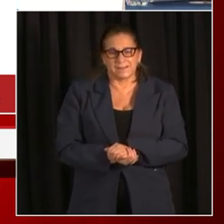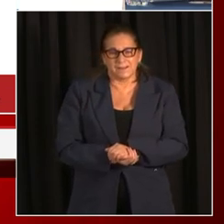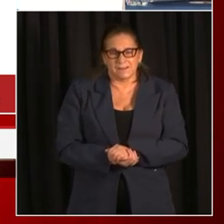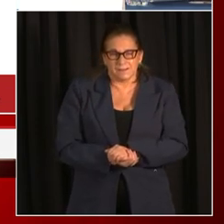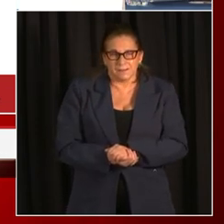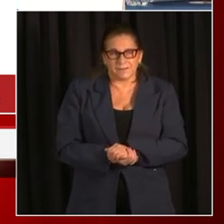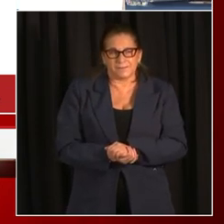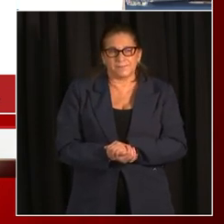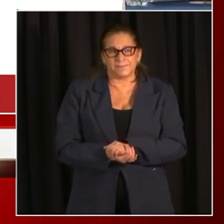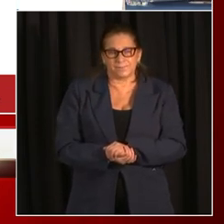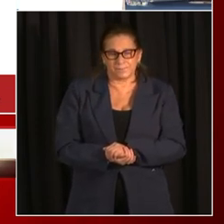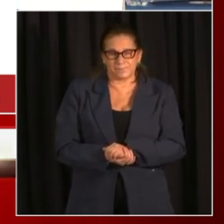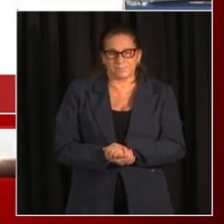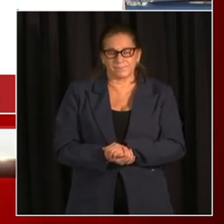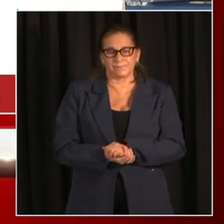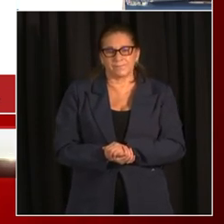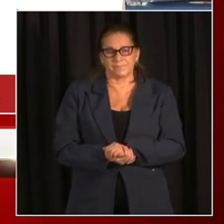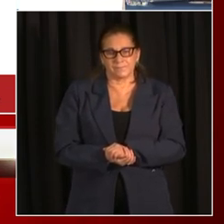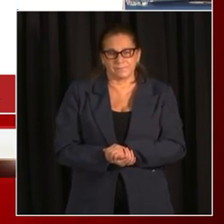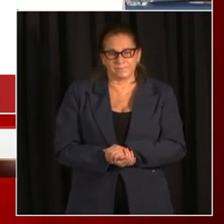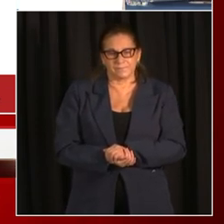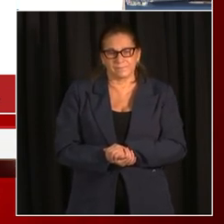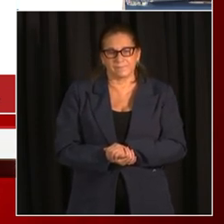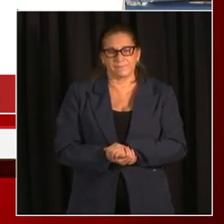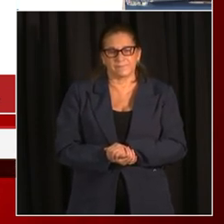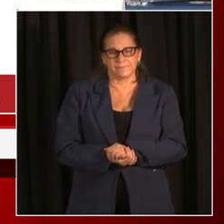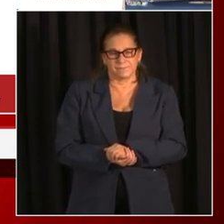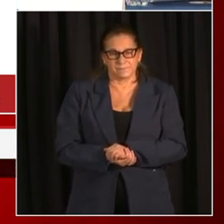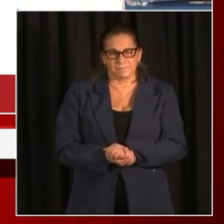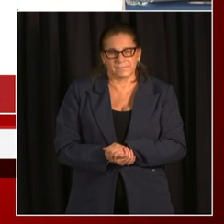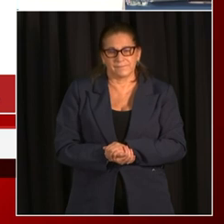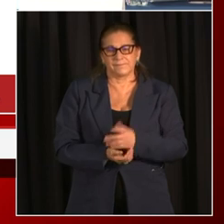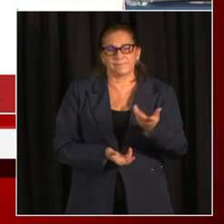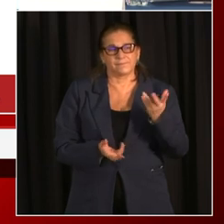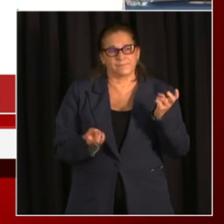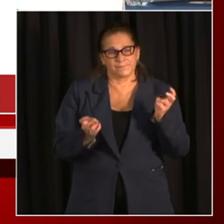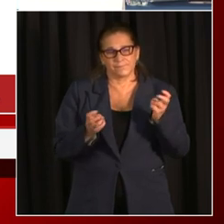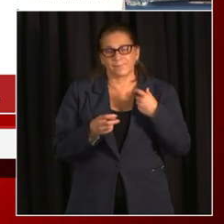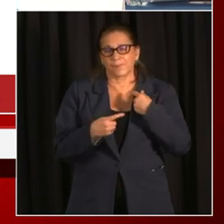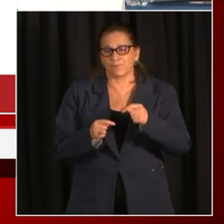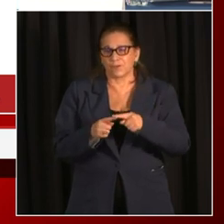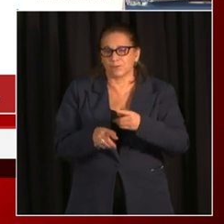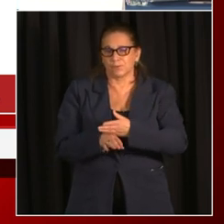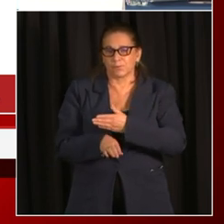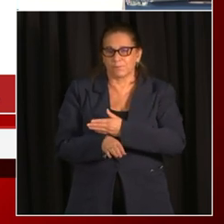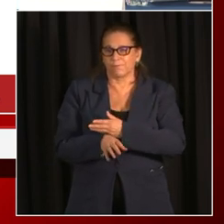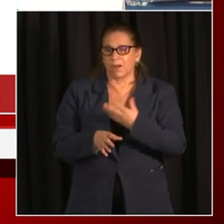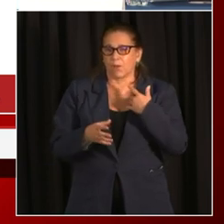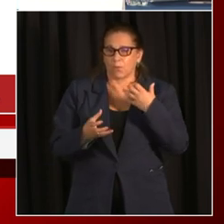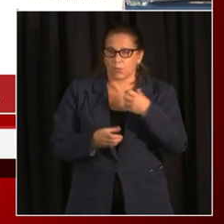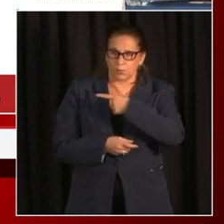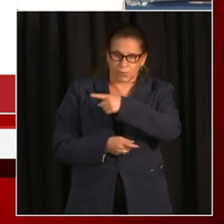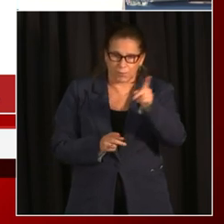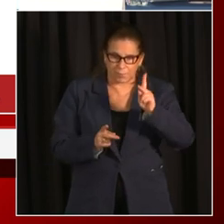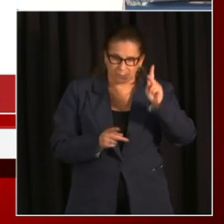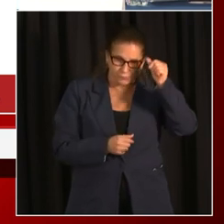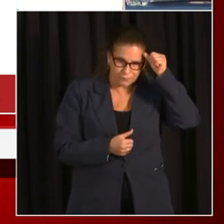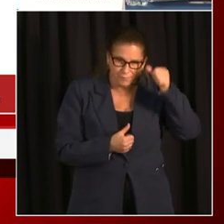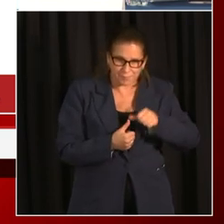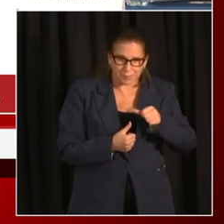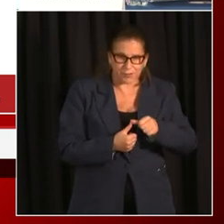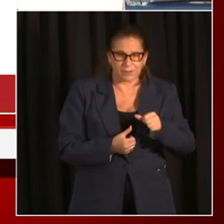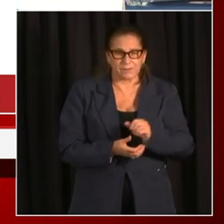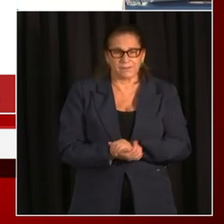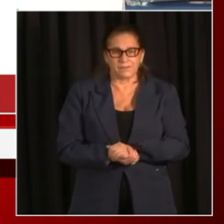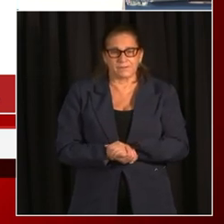make improvements. But they're just some things that we need to make sure people are reminded of. The mild symptoms, are